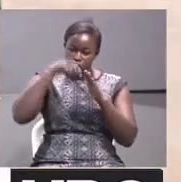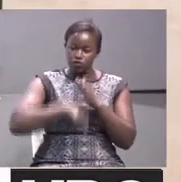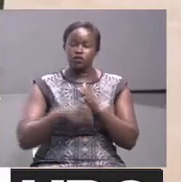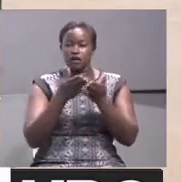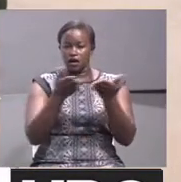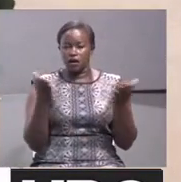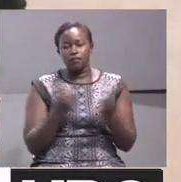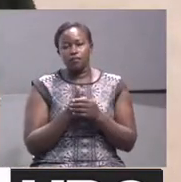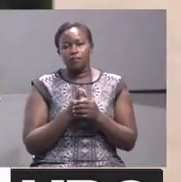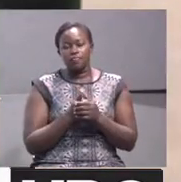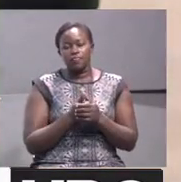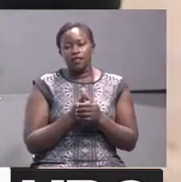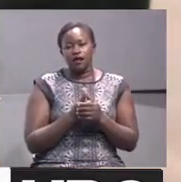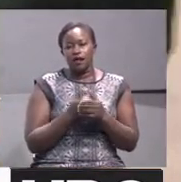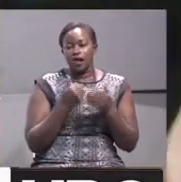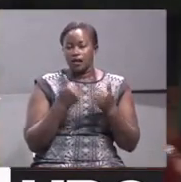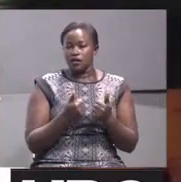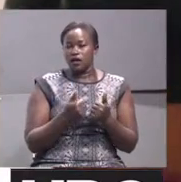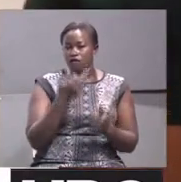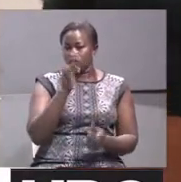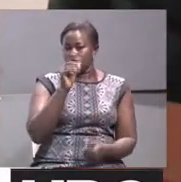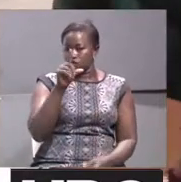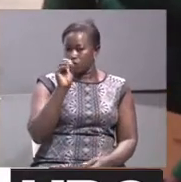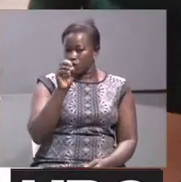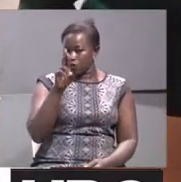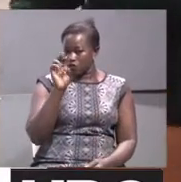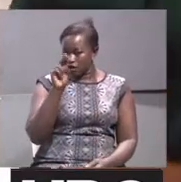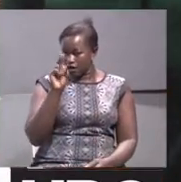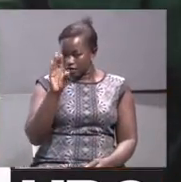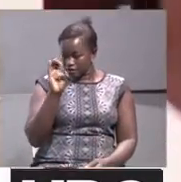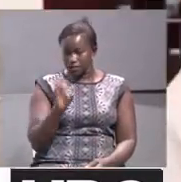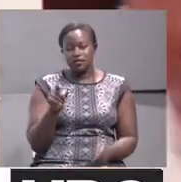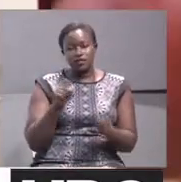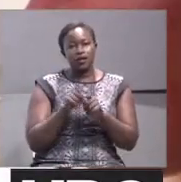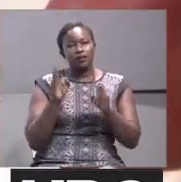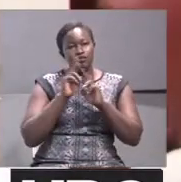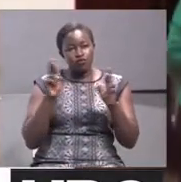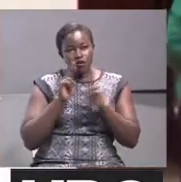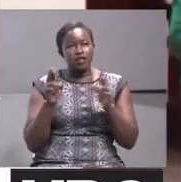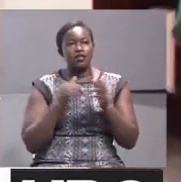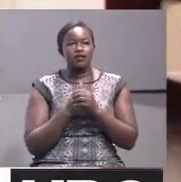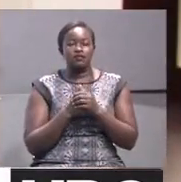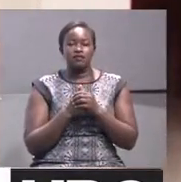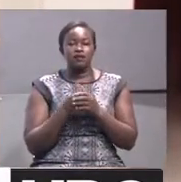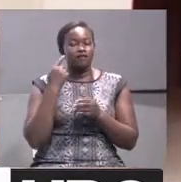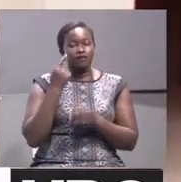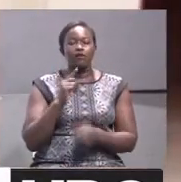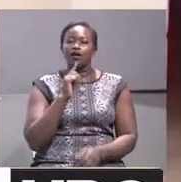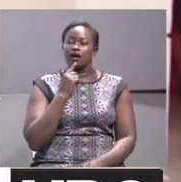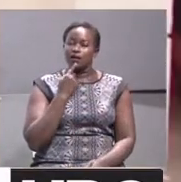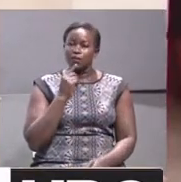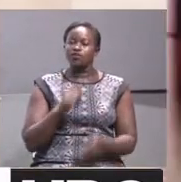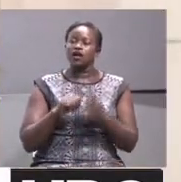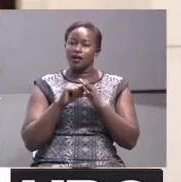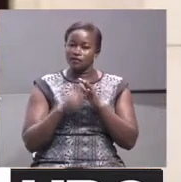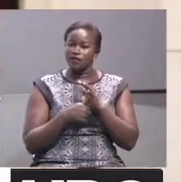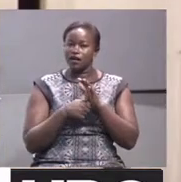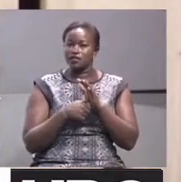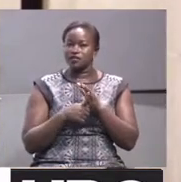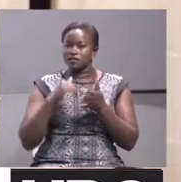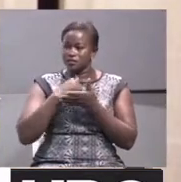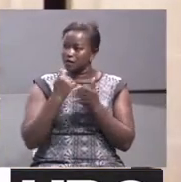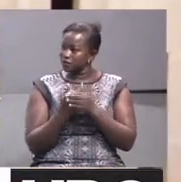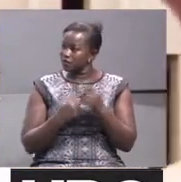Florence Nambozo seemed ready to take on the Karamoja Affairs docket. The challenges